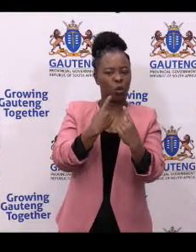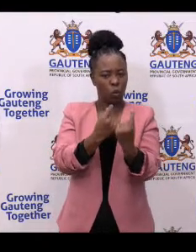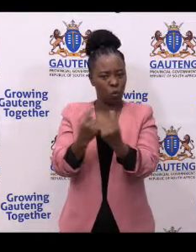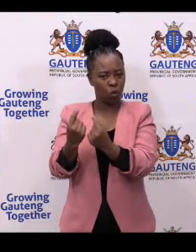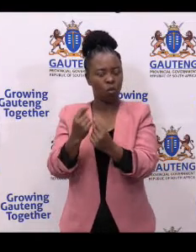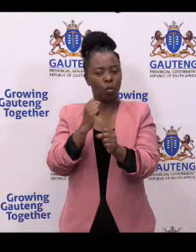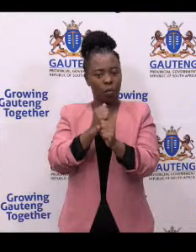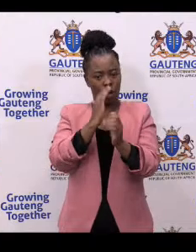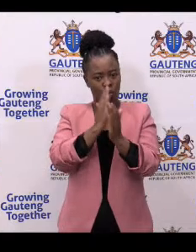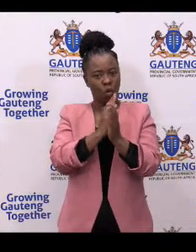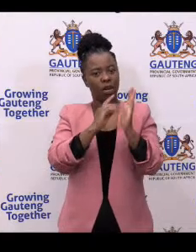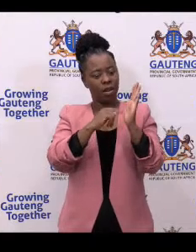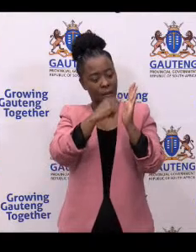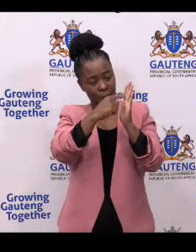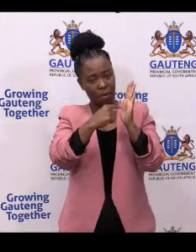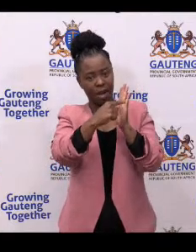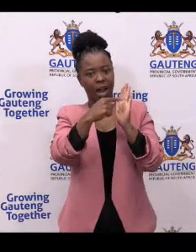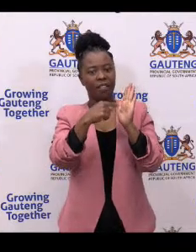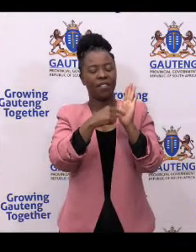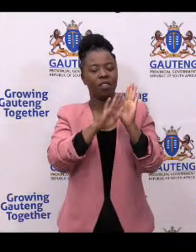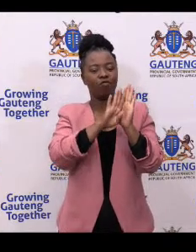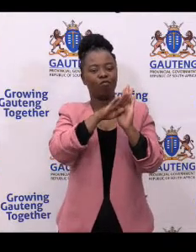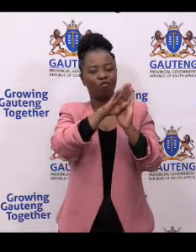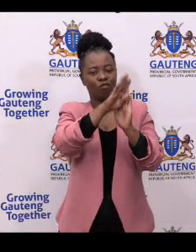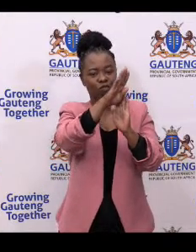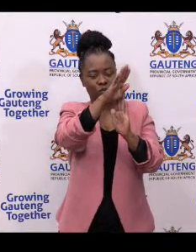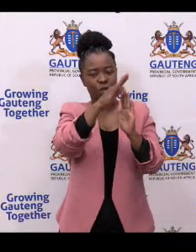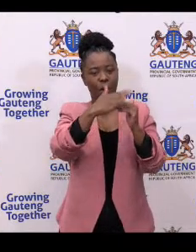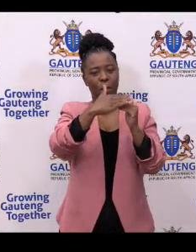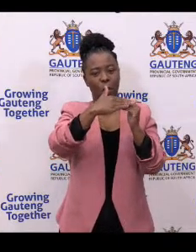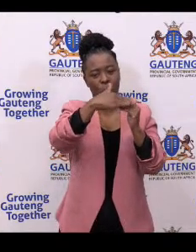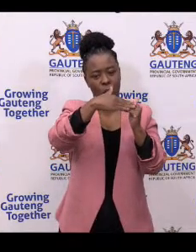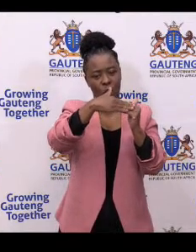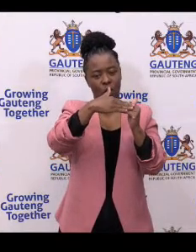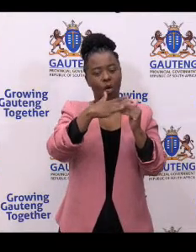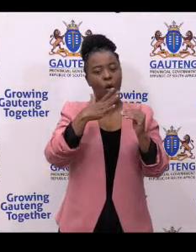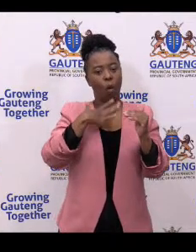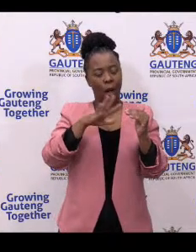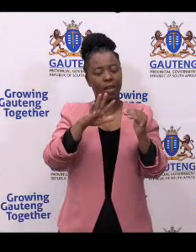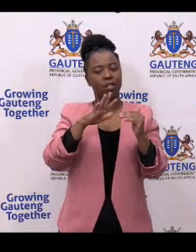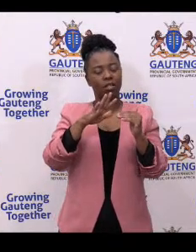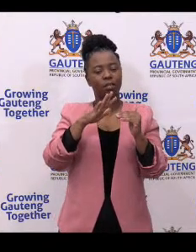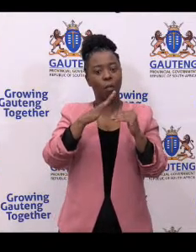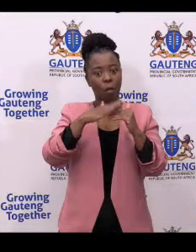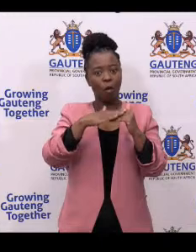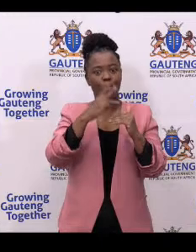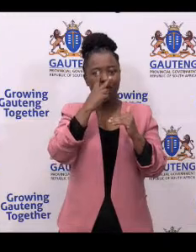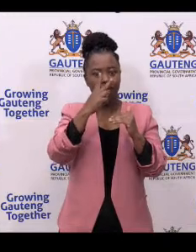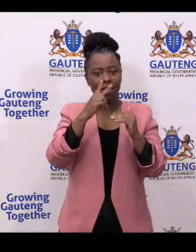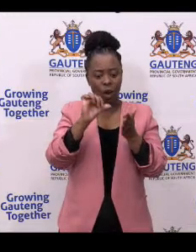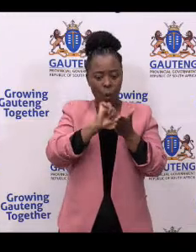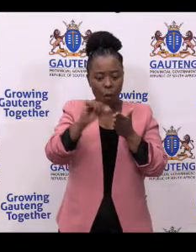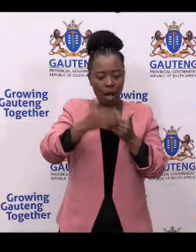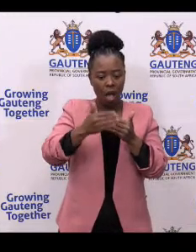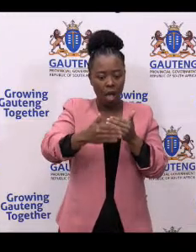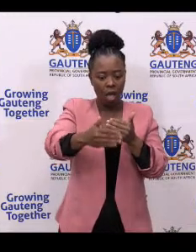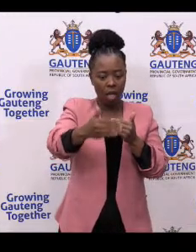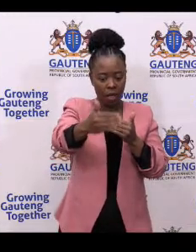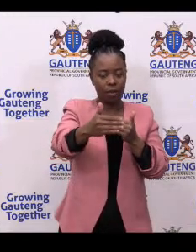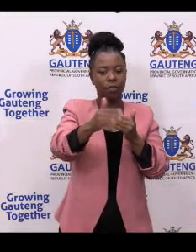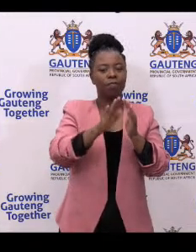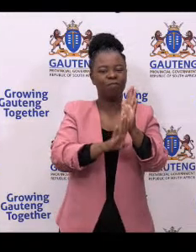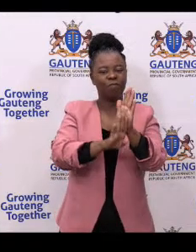also even the blue graph, which is something that we are hoping to see in the coming weeks or